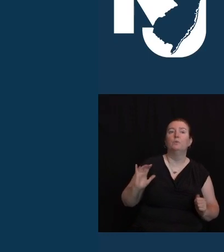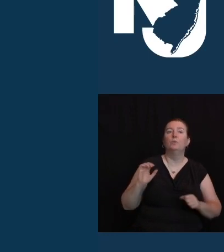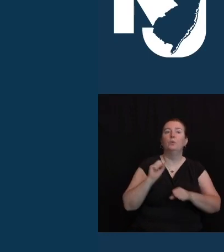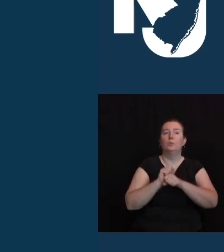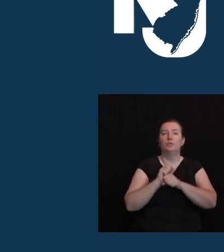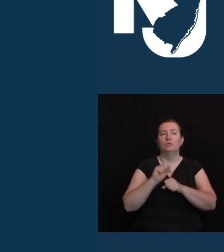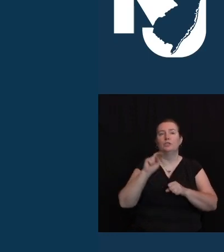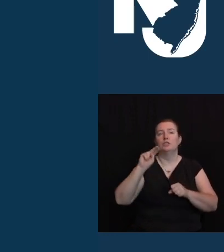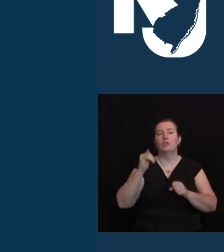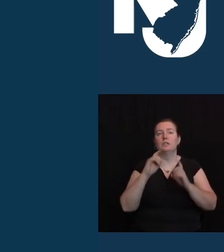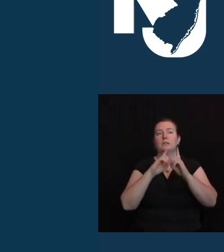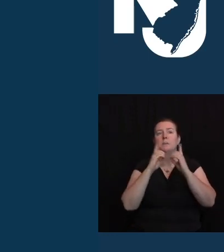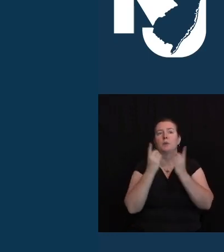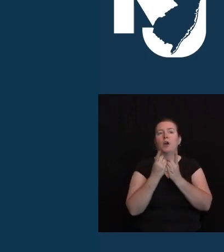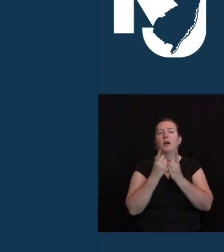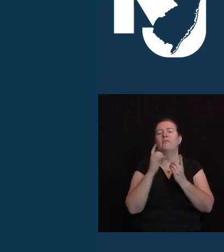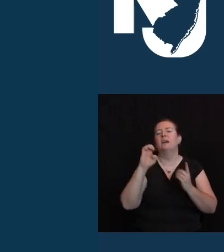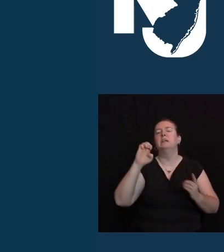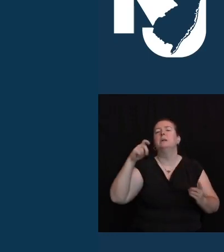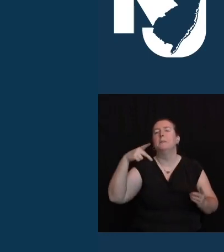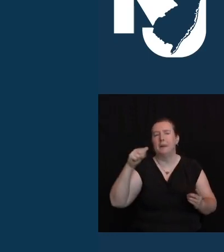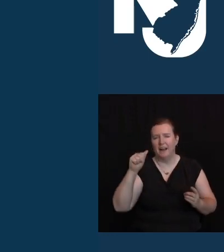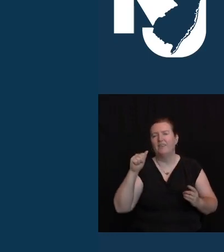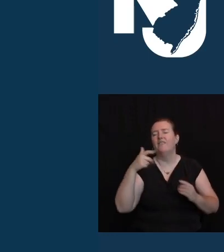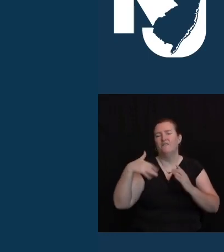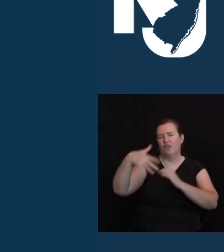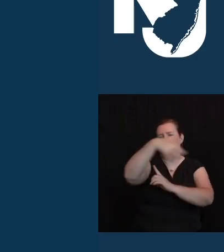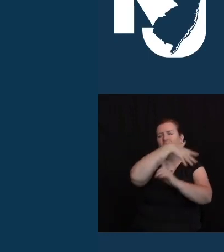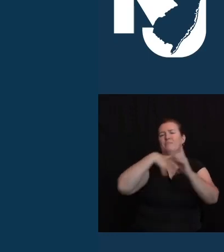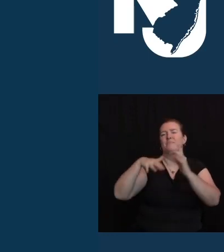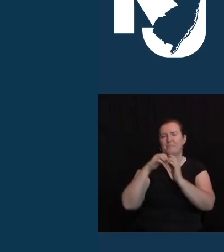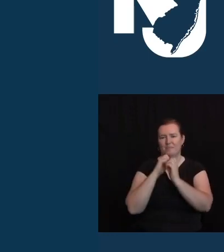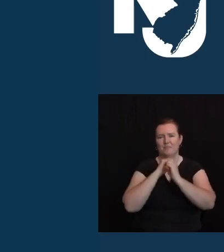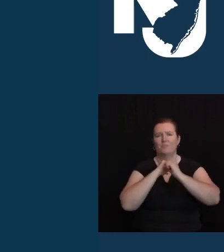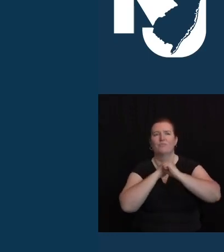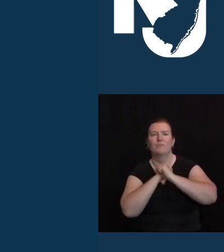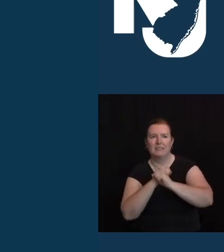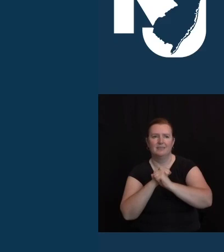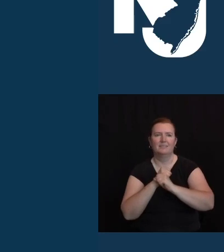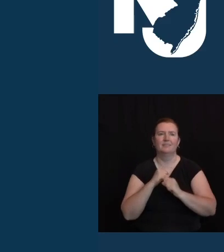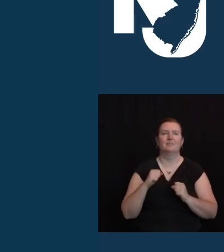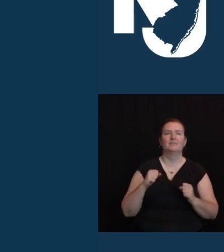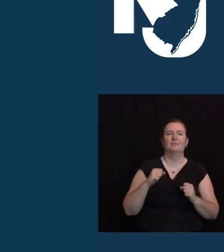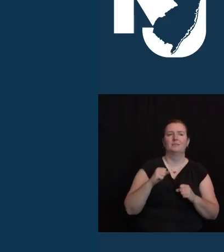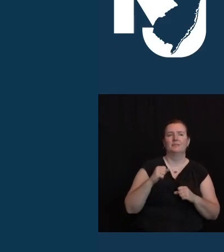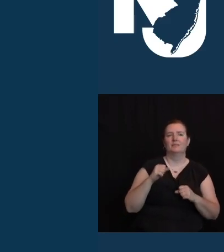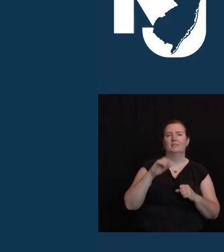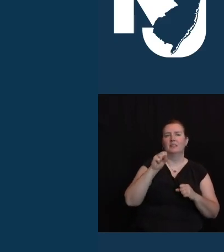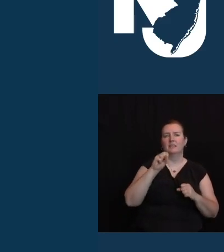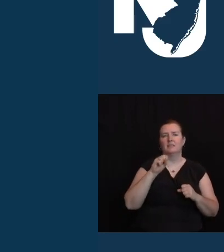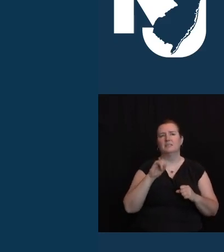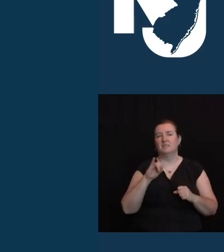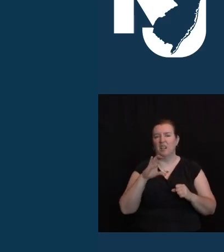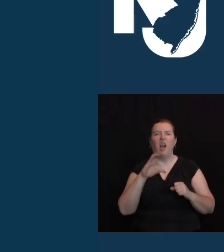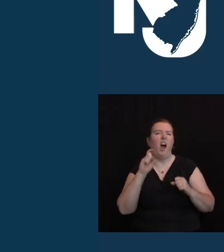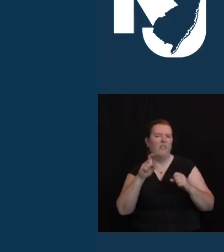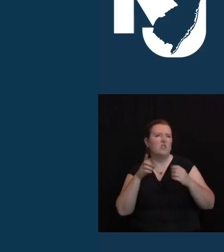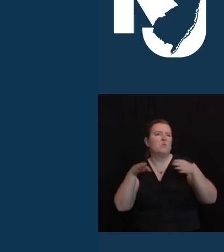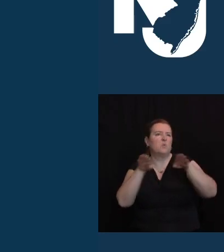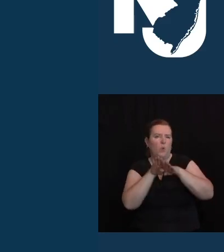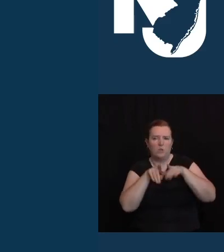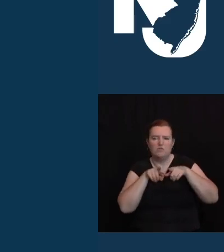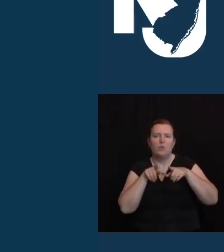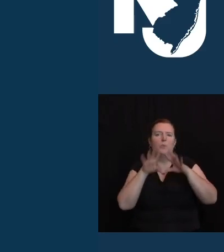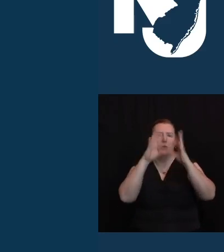the pandemic hit and Island Breeze had to temporarily close its doors, the Kiskas knew they would be facing a challenge to pay their bills. They turned